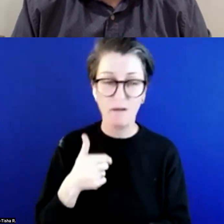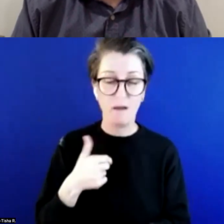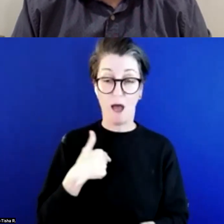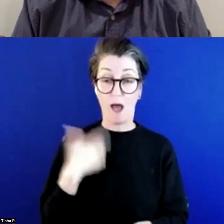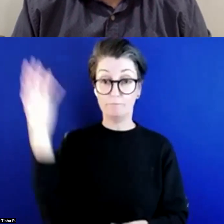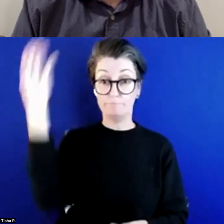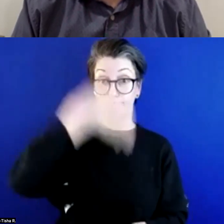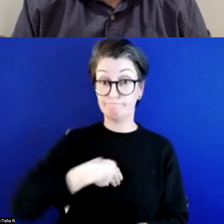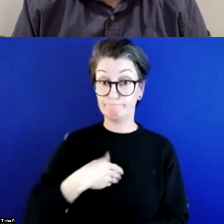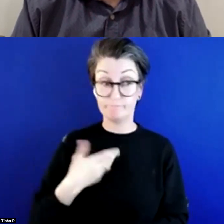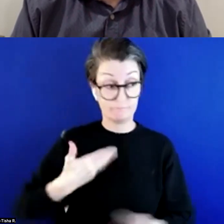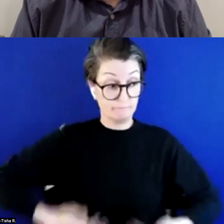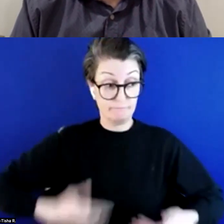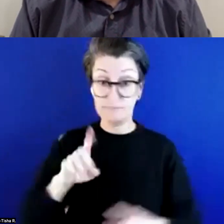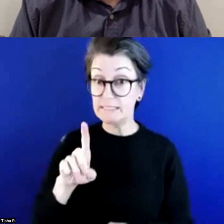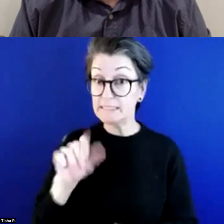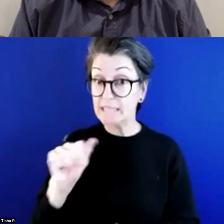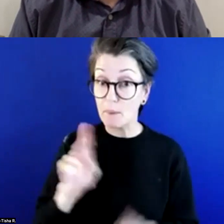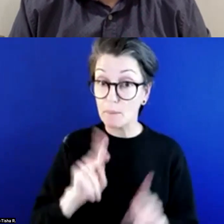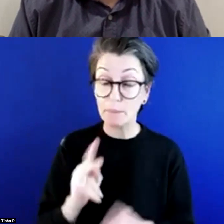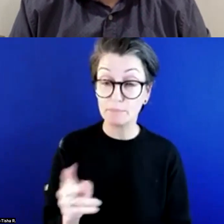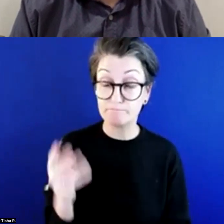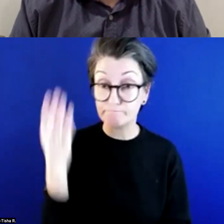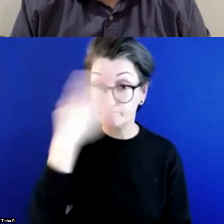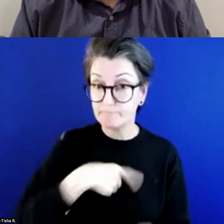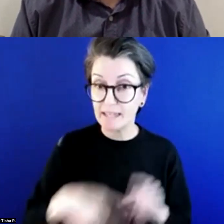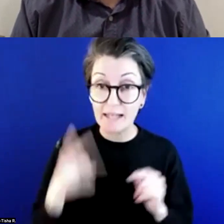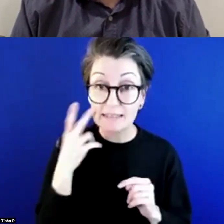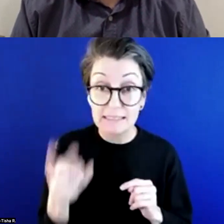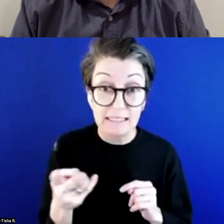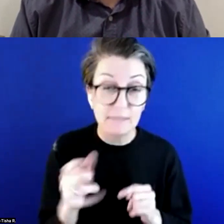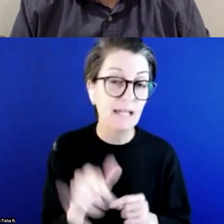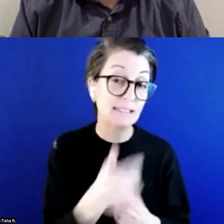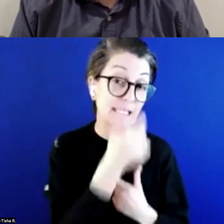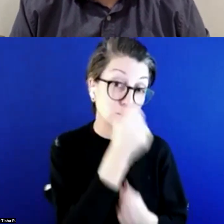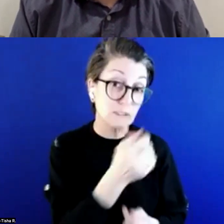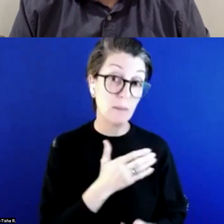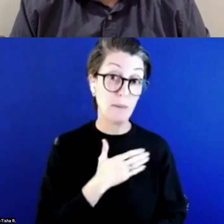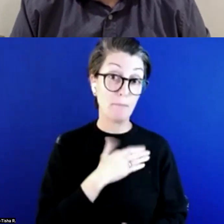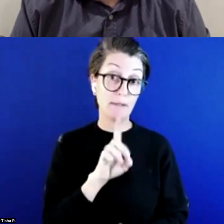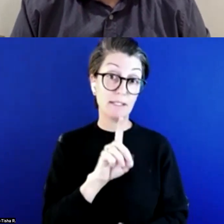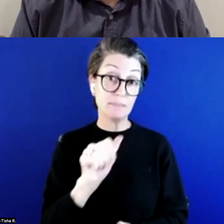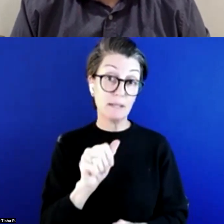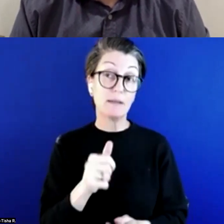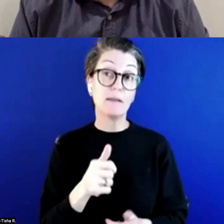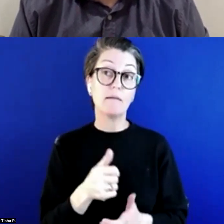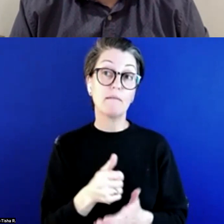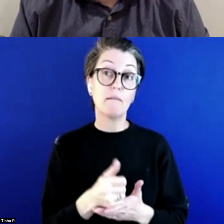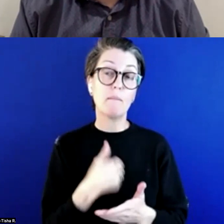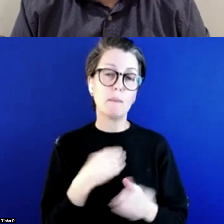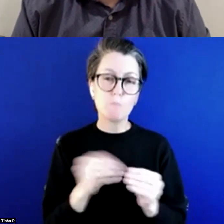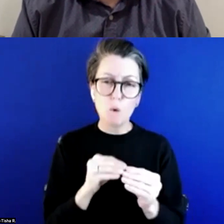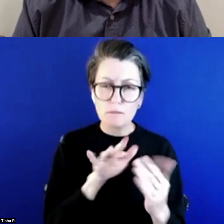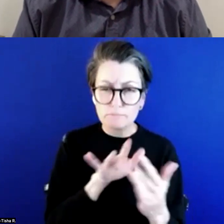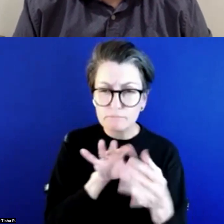so it's not visually apparent. And so it's interesting, but I think my disability has let me stay more in touch with the veteran community, because,